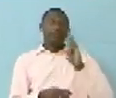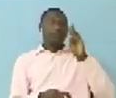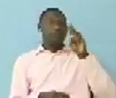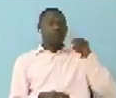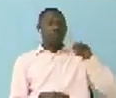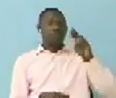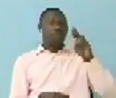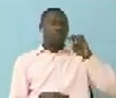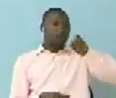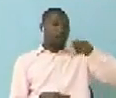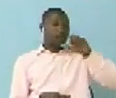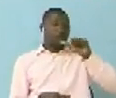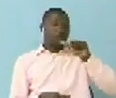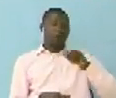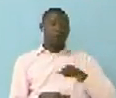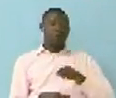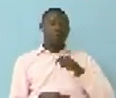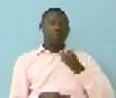He talked about